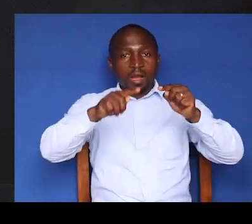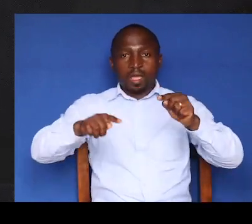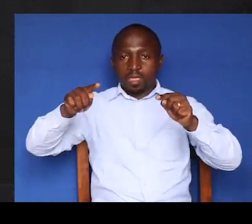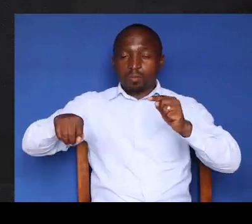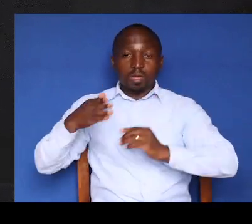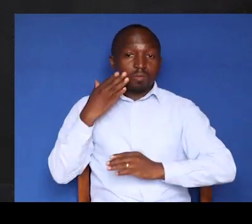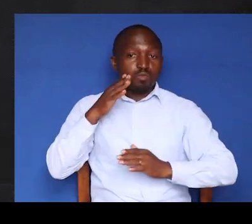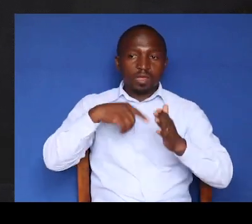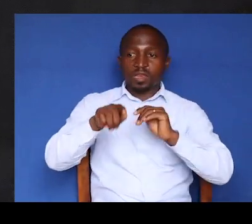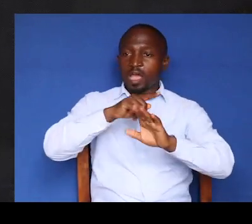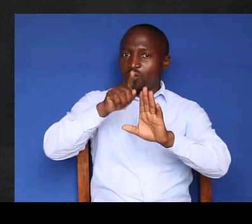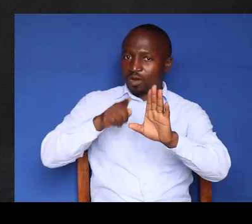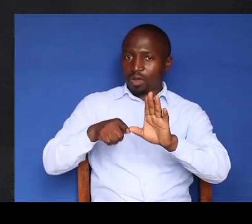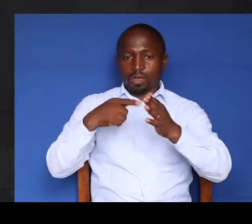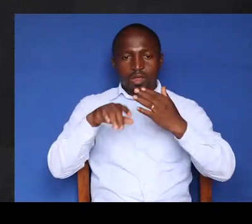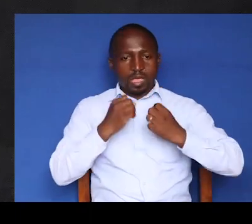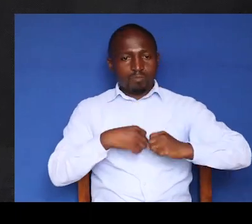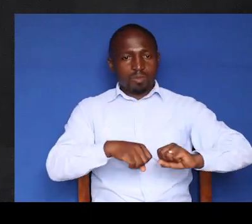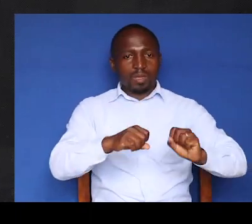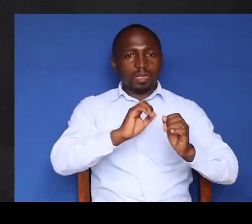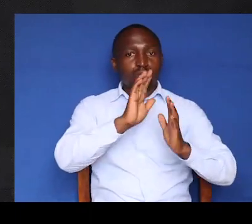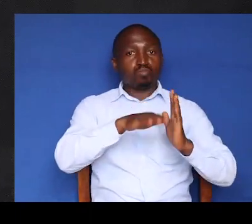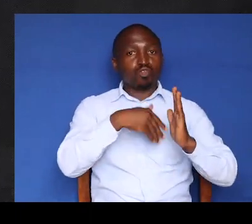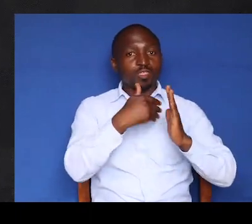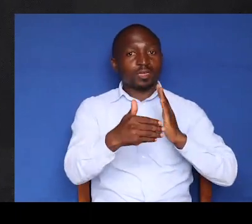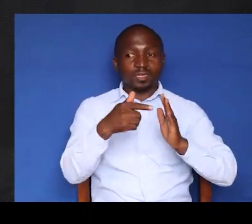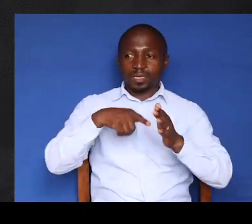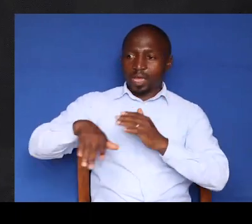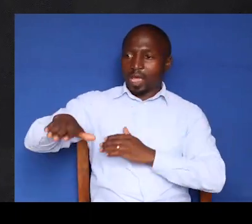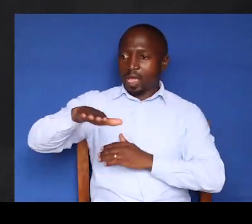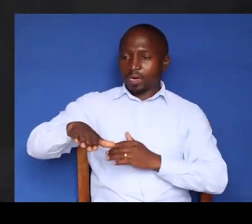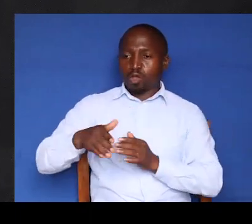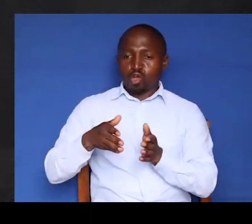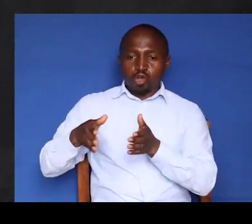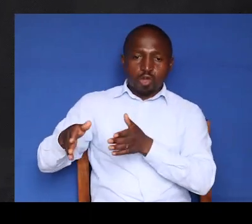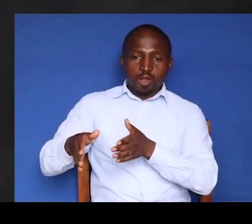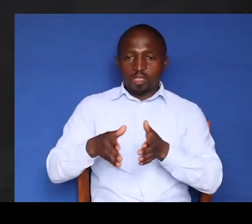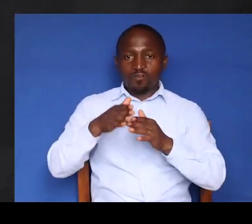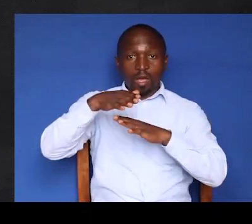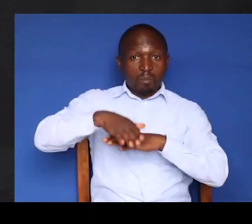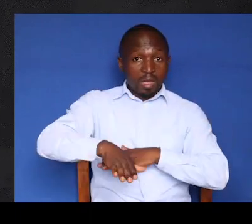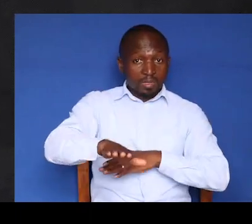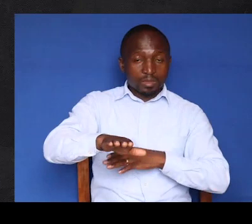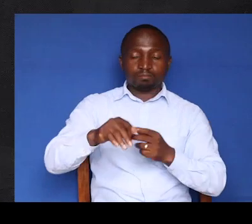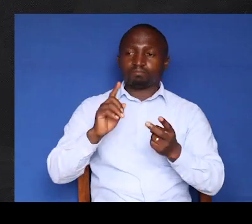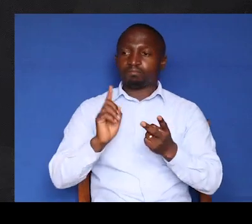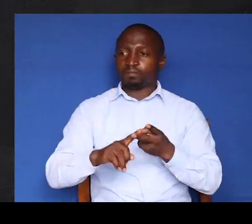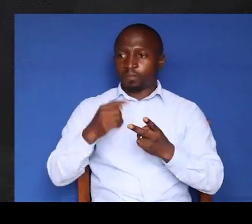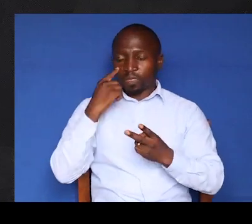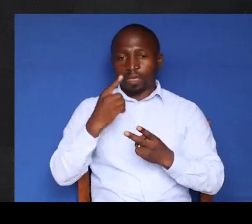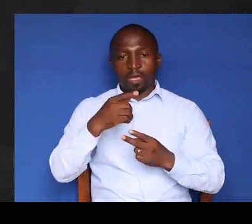projects in areas of river basin considers the dimension of river water